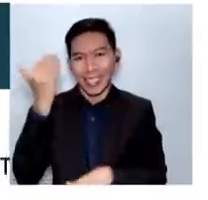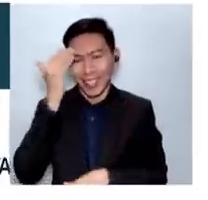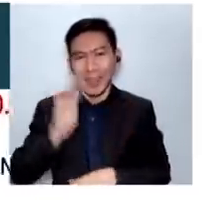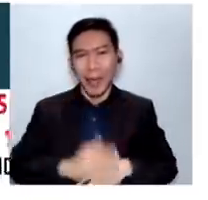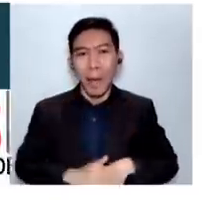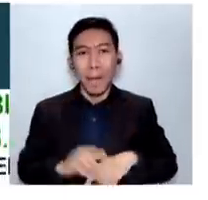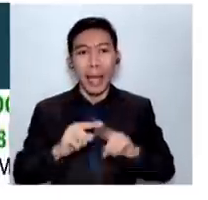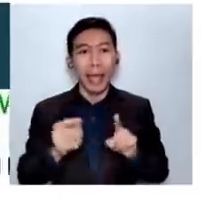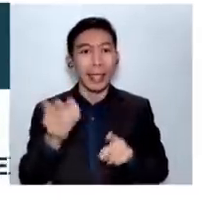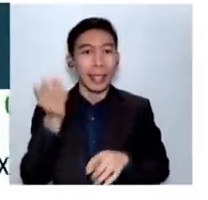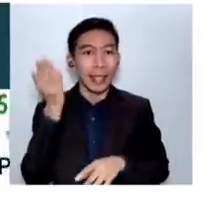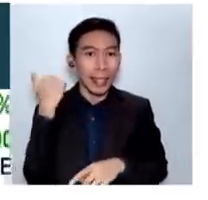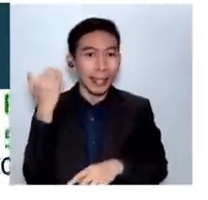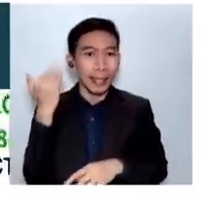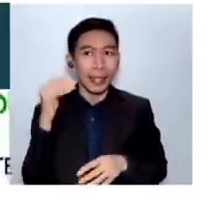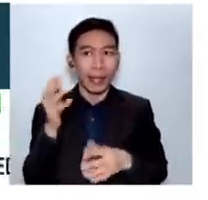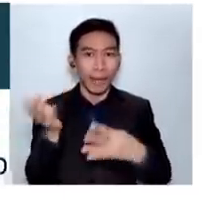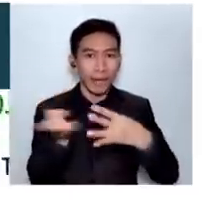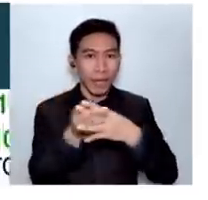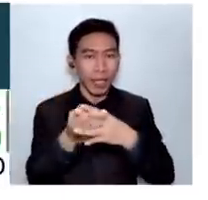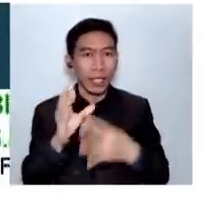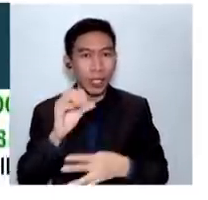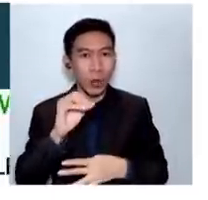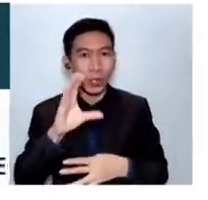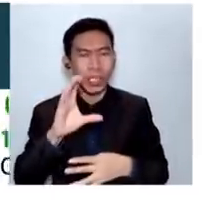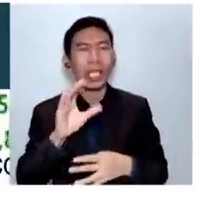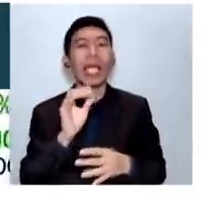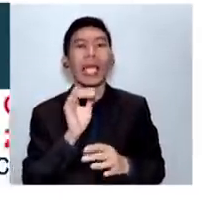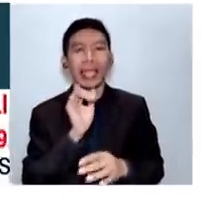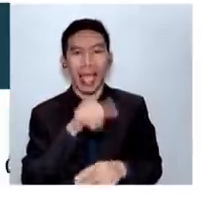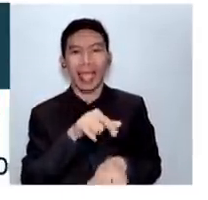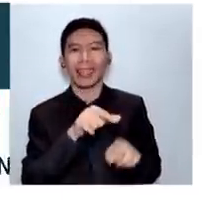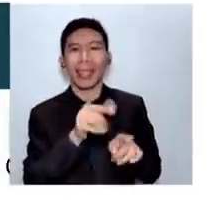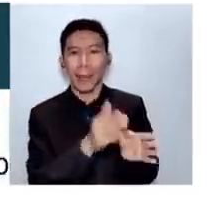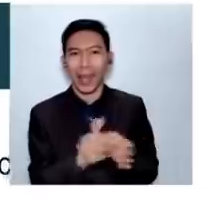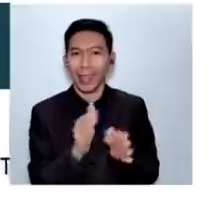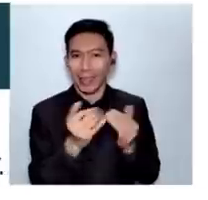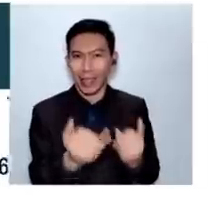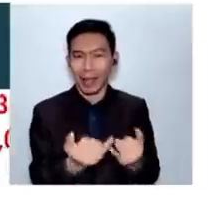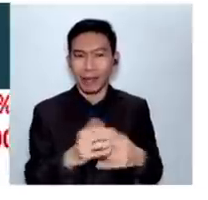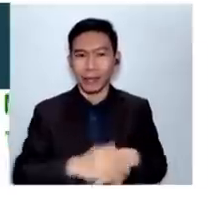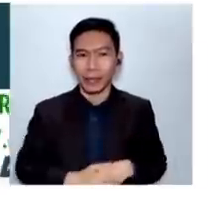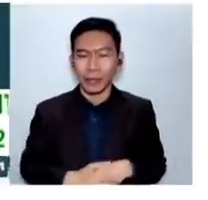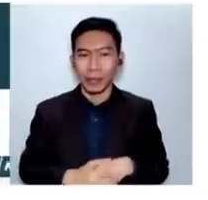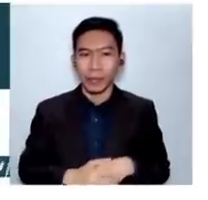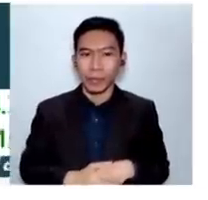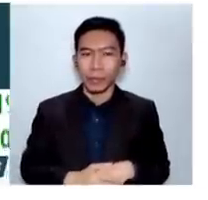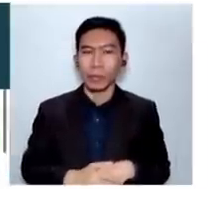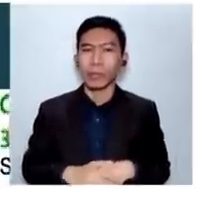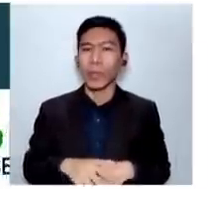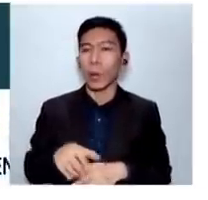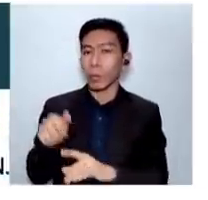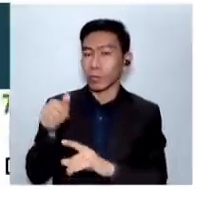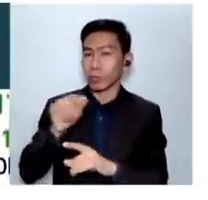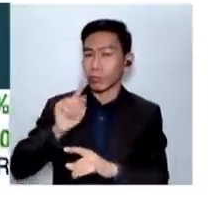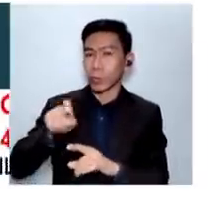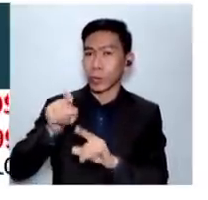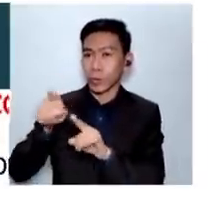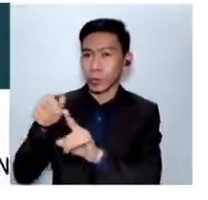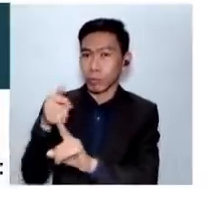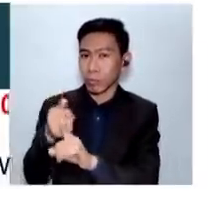that was the plan. There is no other plan. Would you consider yourself as anti-administration, part of the true opposition,